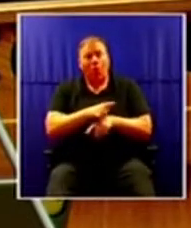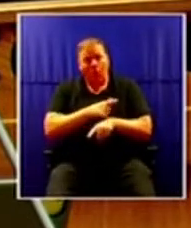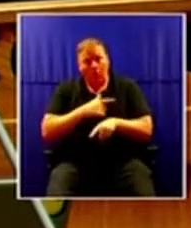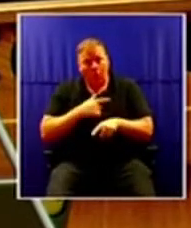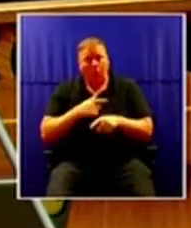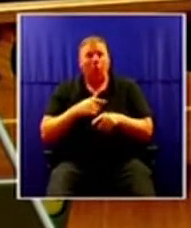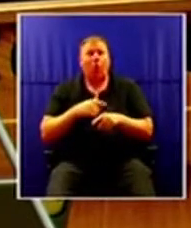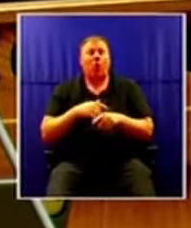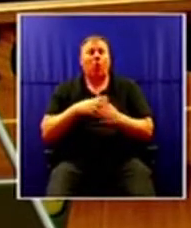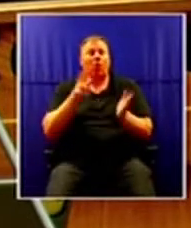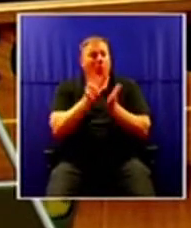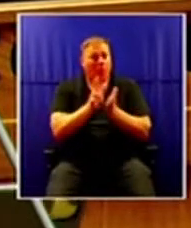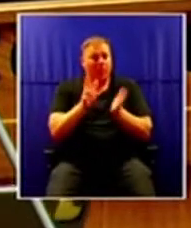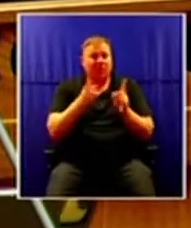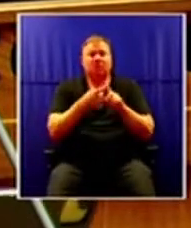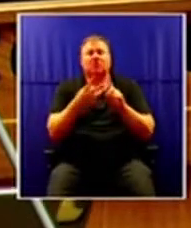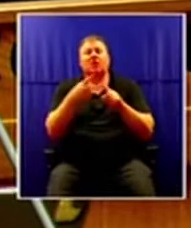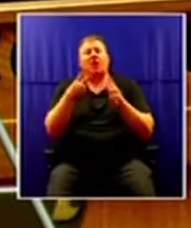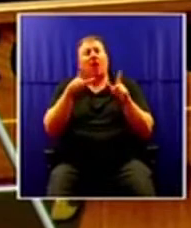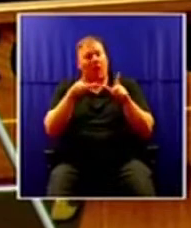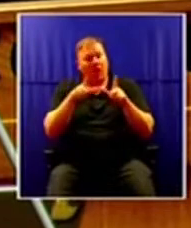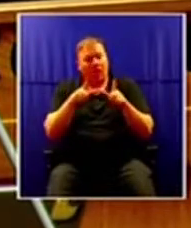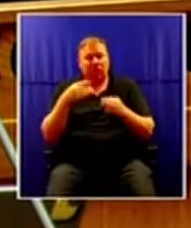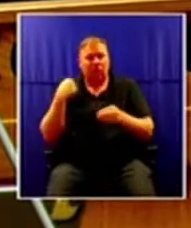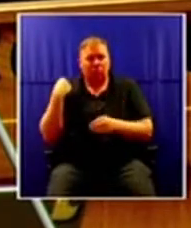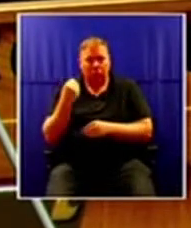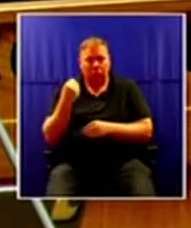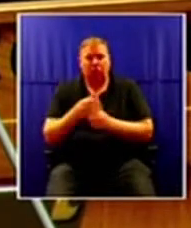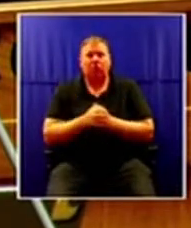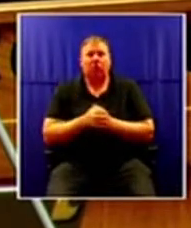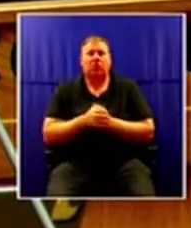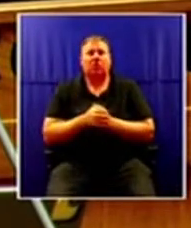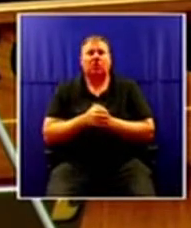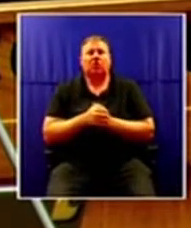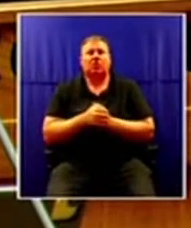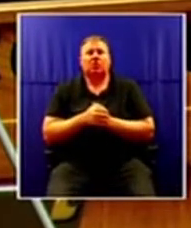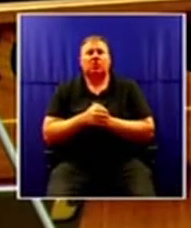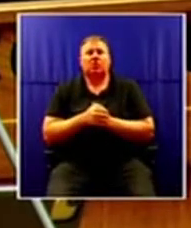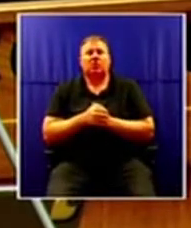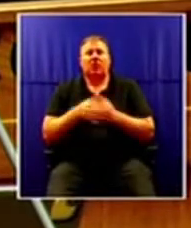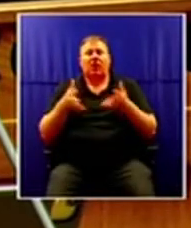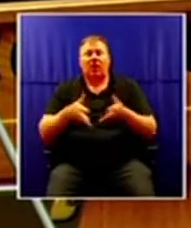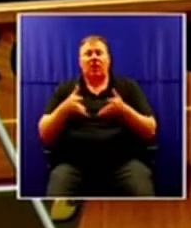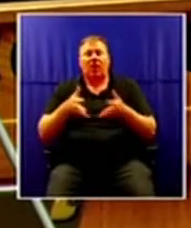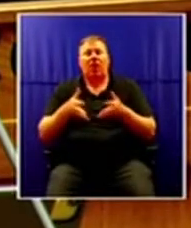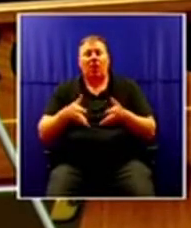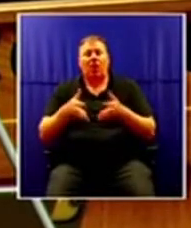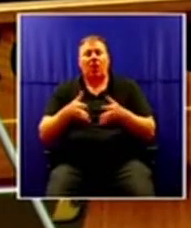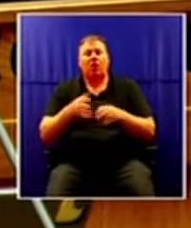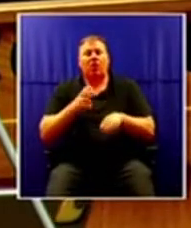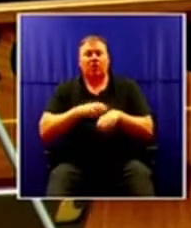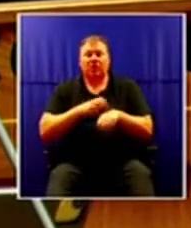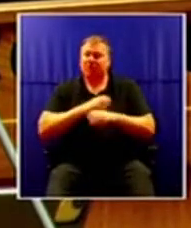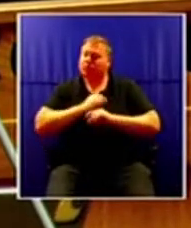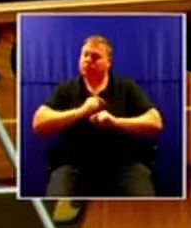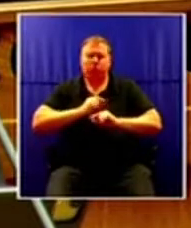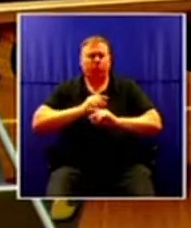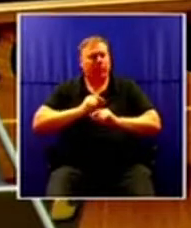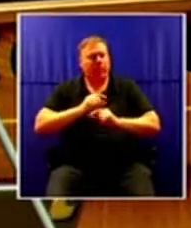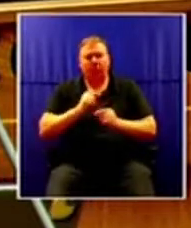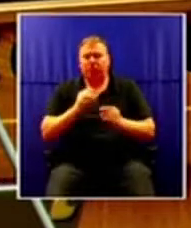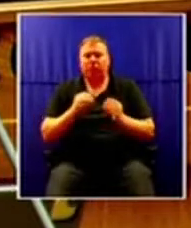and their licenses. And I've said to colleagues that we now need to inject great urgency to all